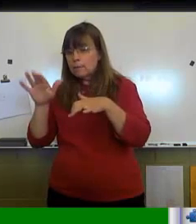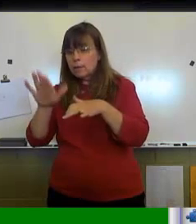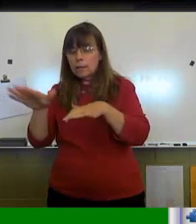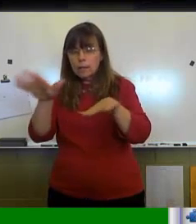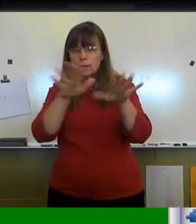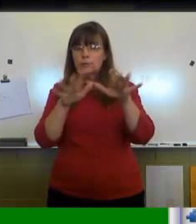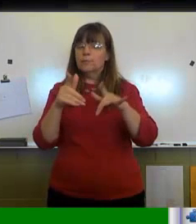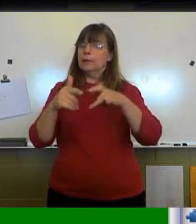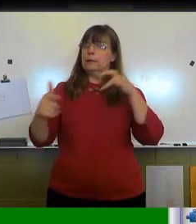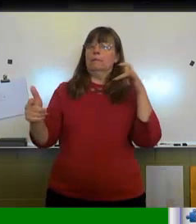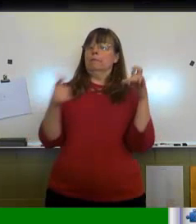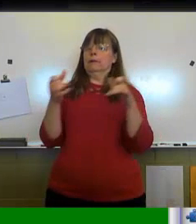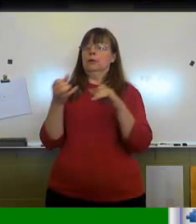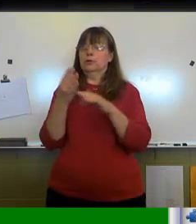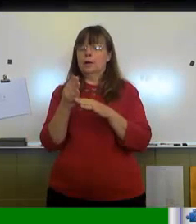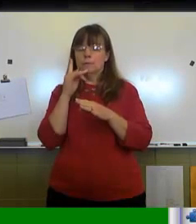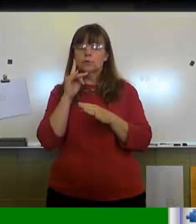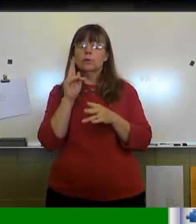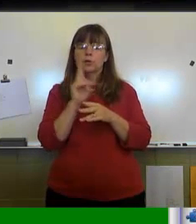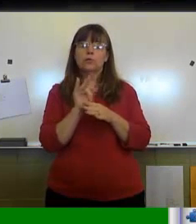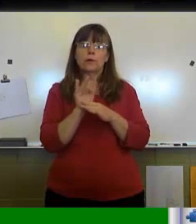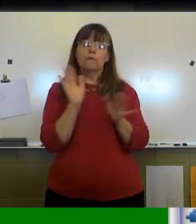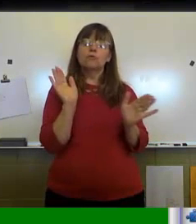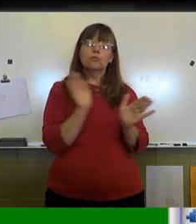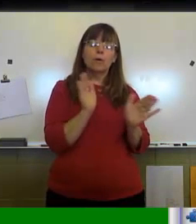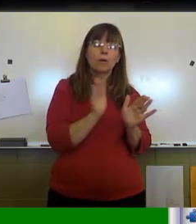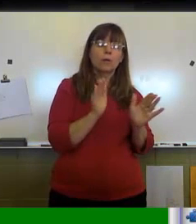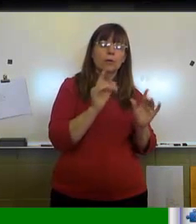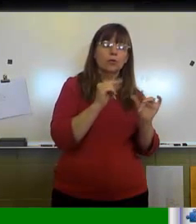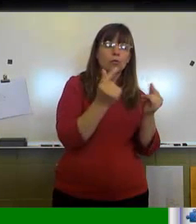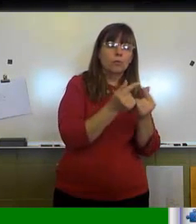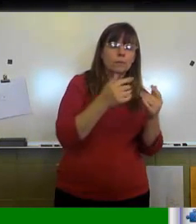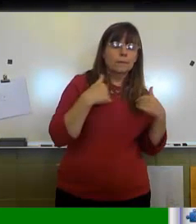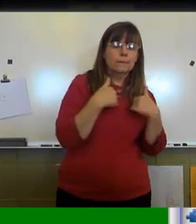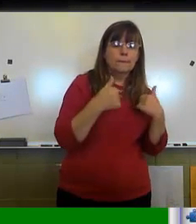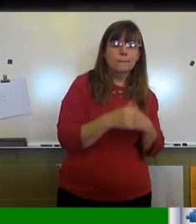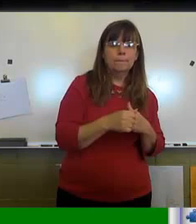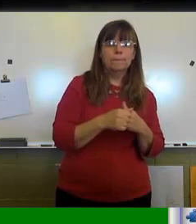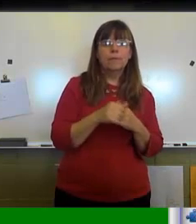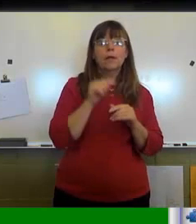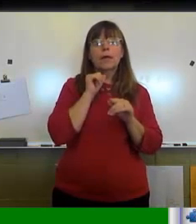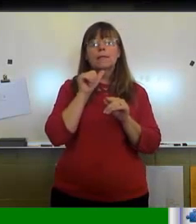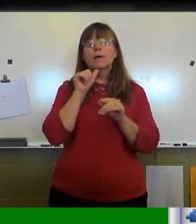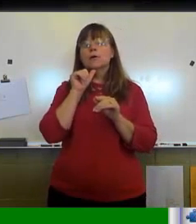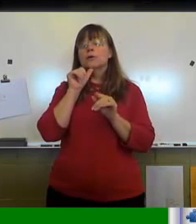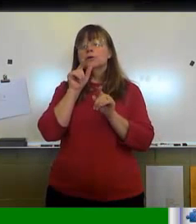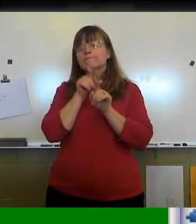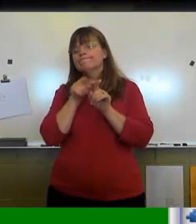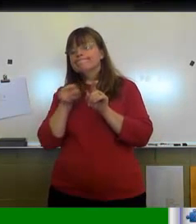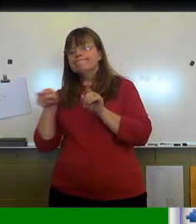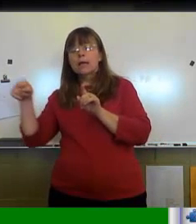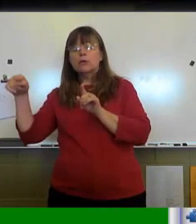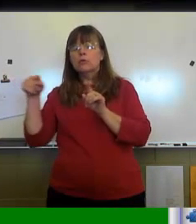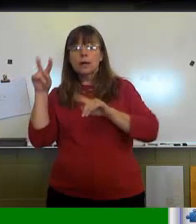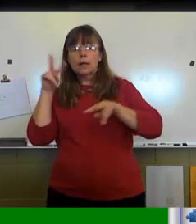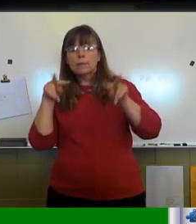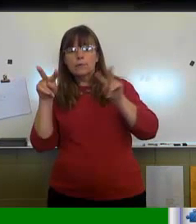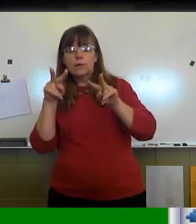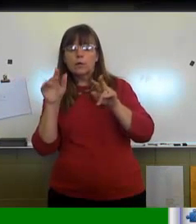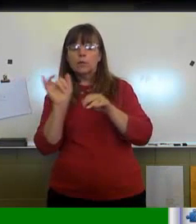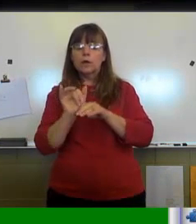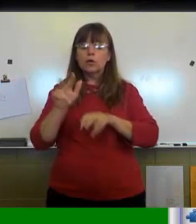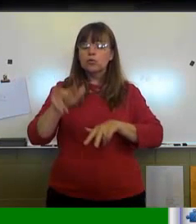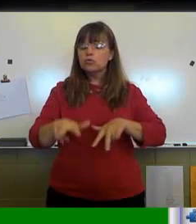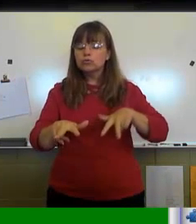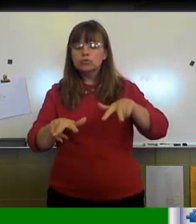one that they just use for smaller populations of animals. Then there's indirect observation, and this is where they use tracks and signs